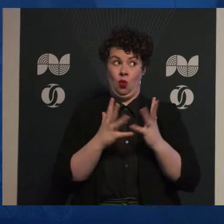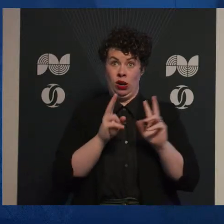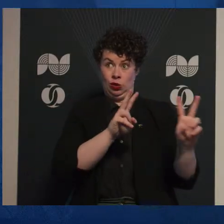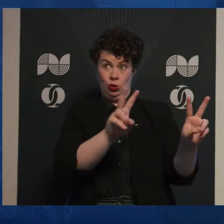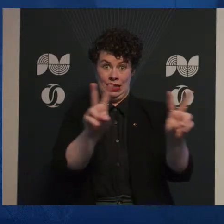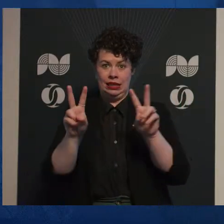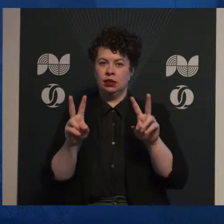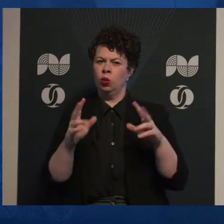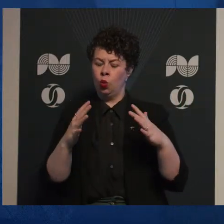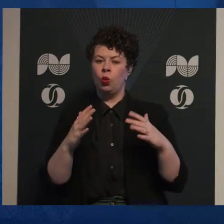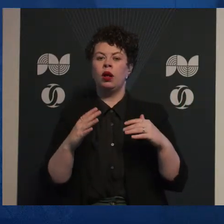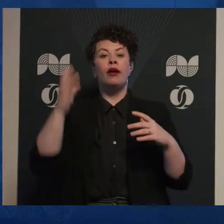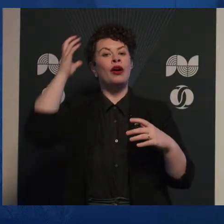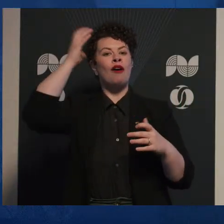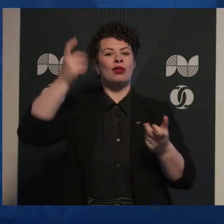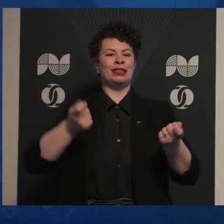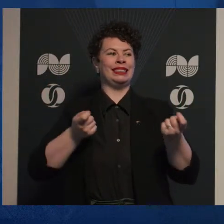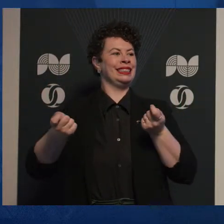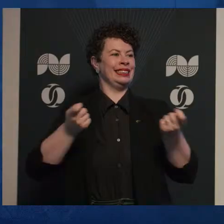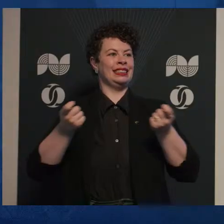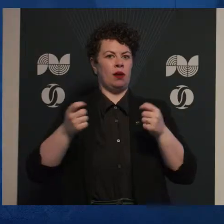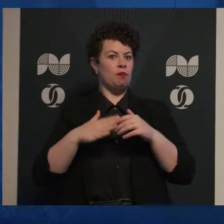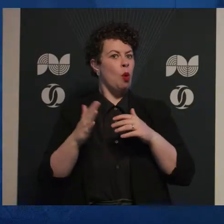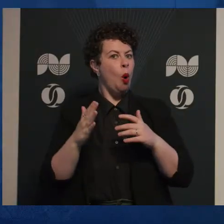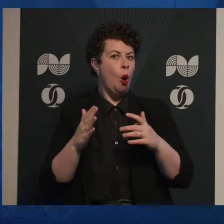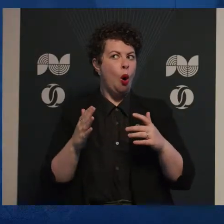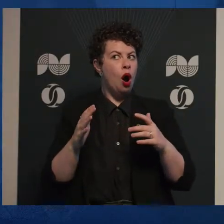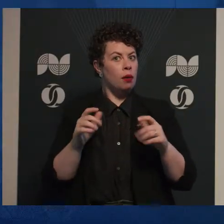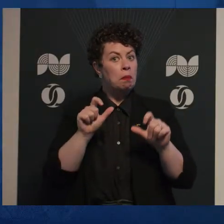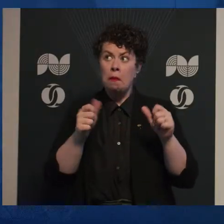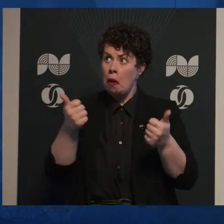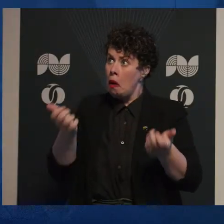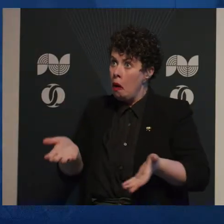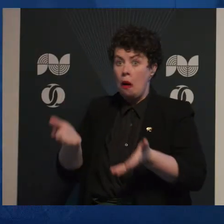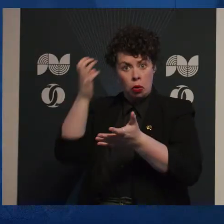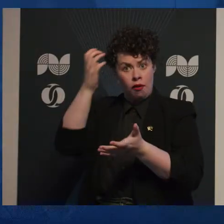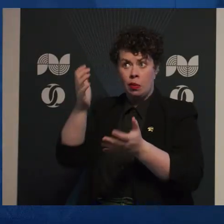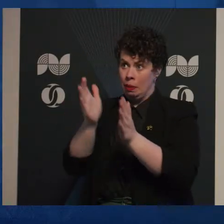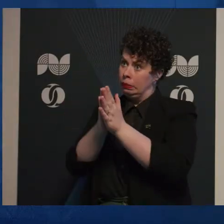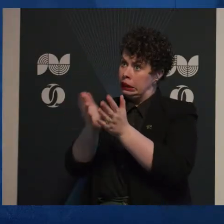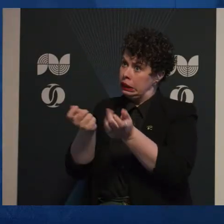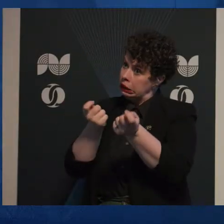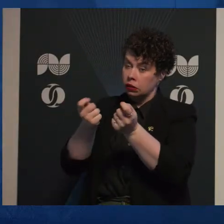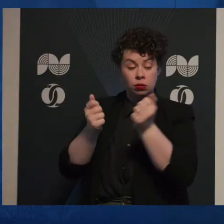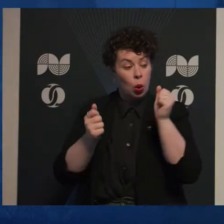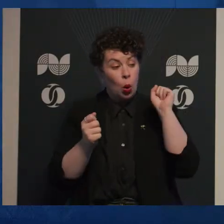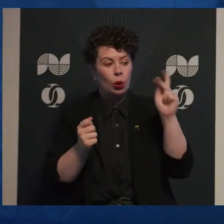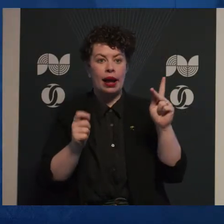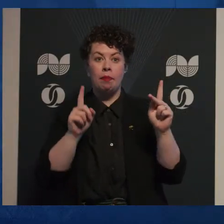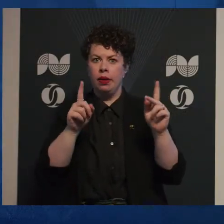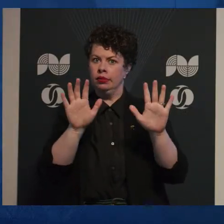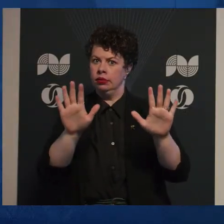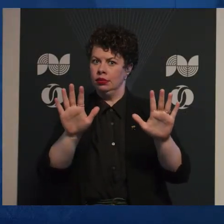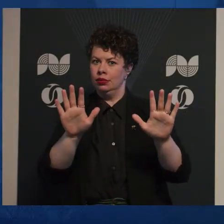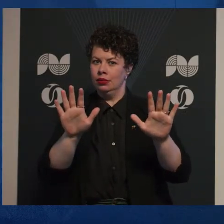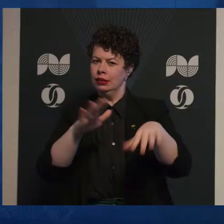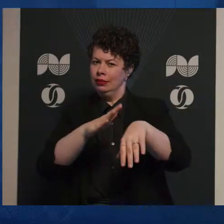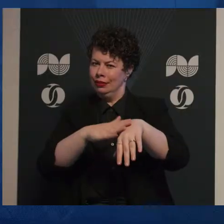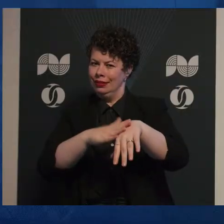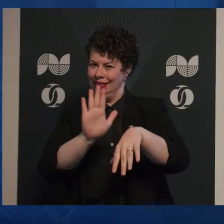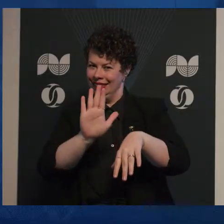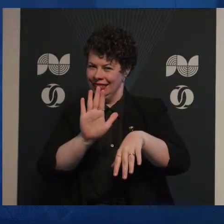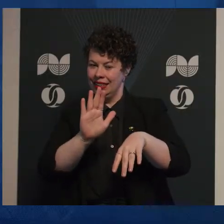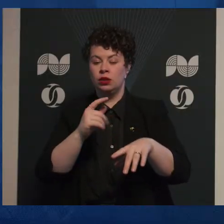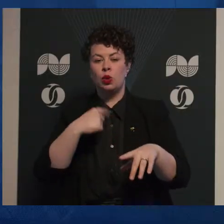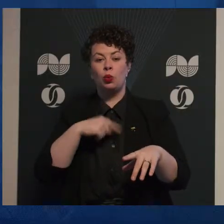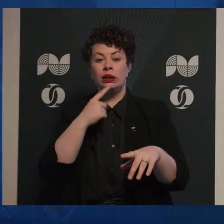discussed, government intervention has come back into fashion and has more support. So we are defining